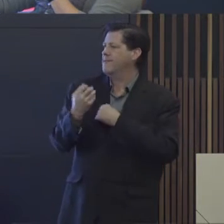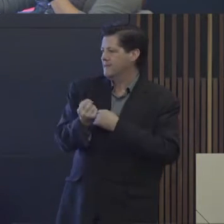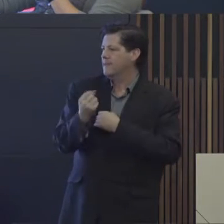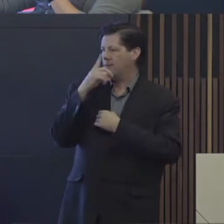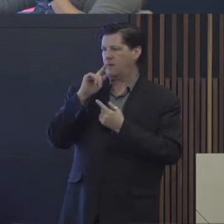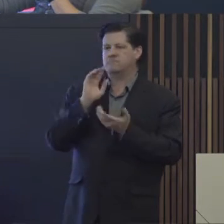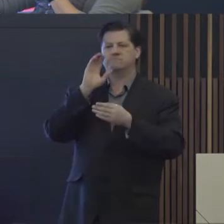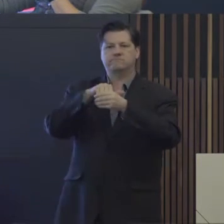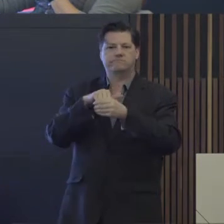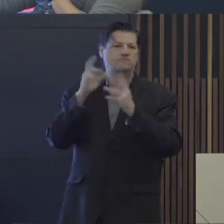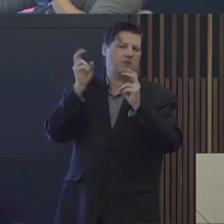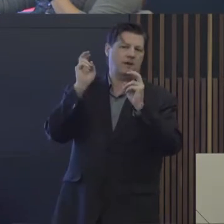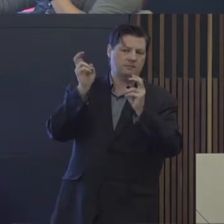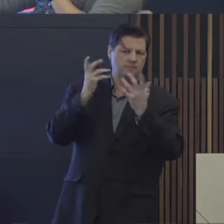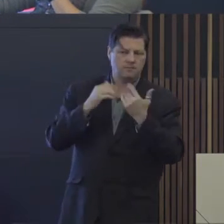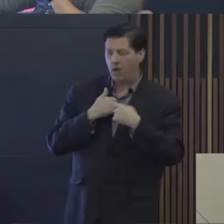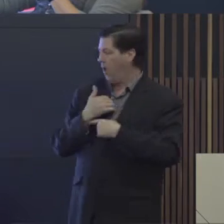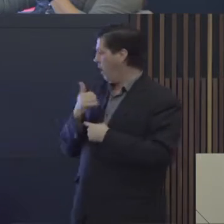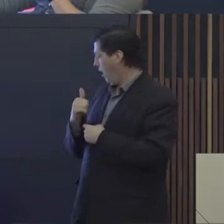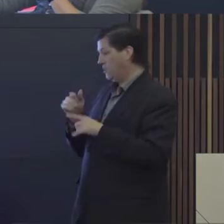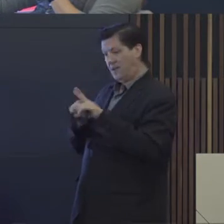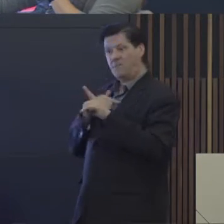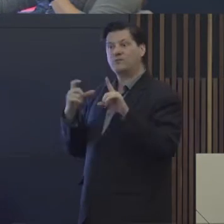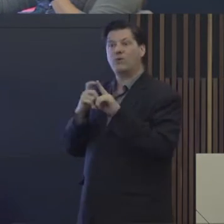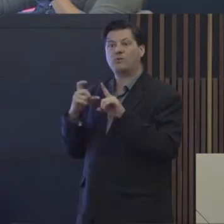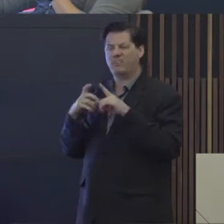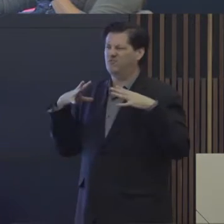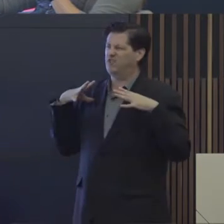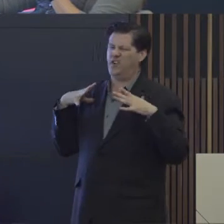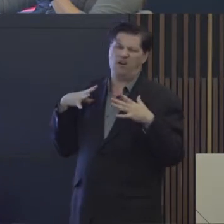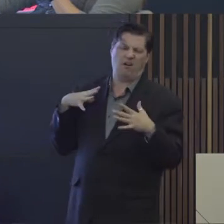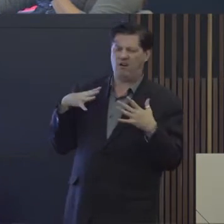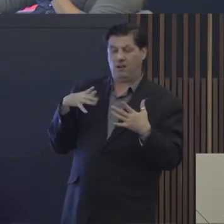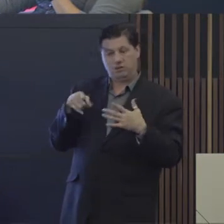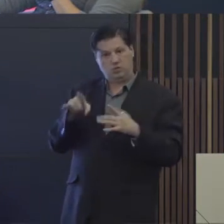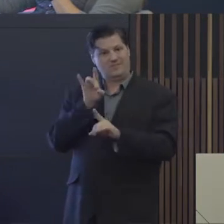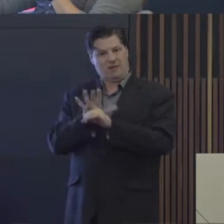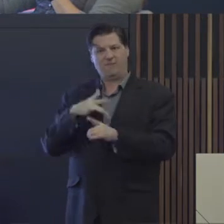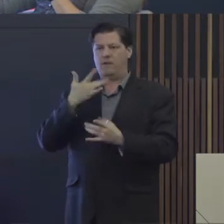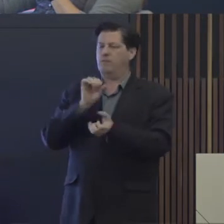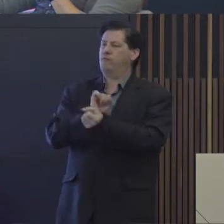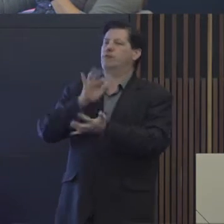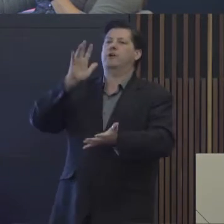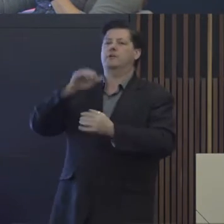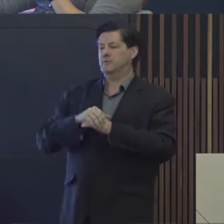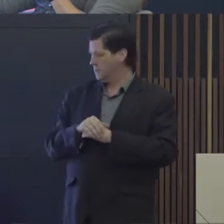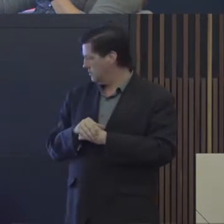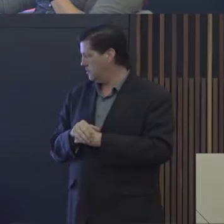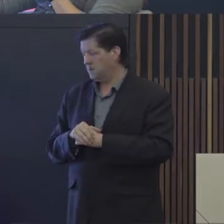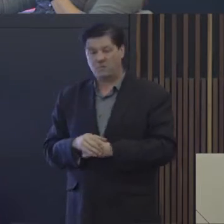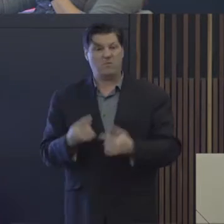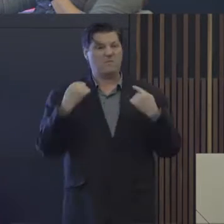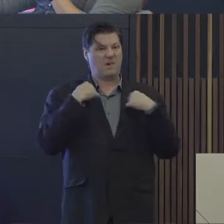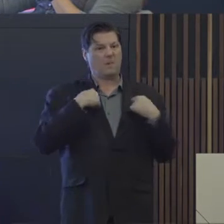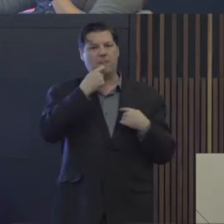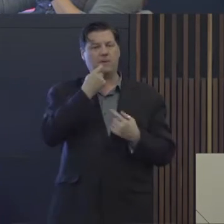the train. Oh yes, and as has my daughter, and it's freedom. It's such a freedom thing. But I take that for granted, don't